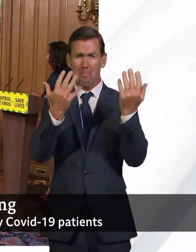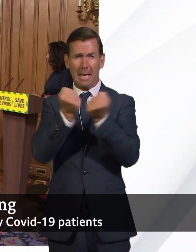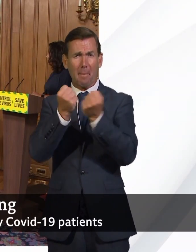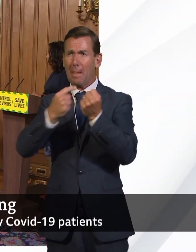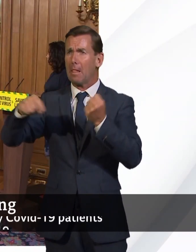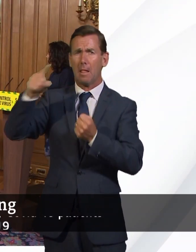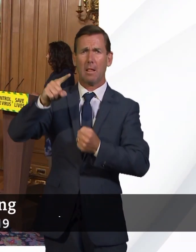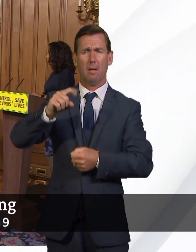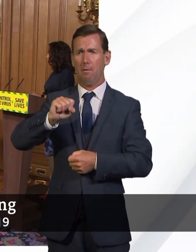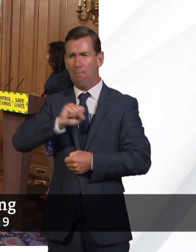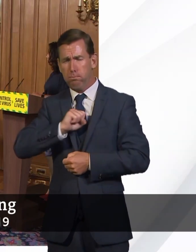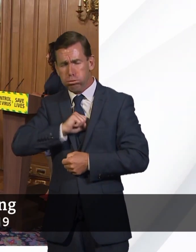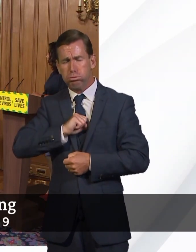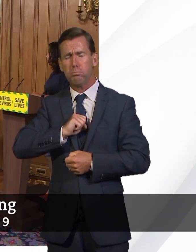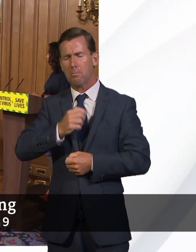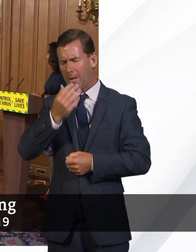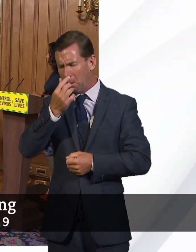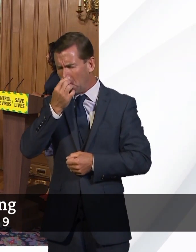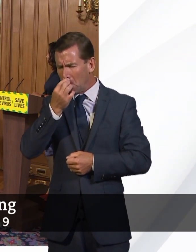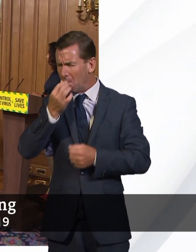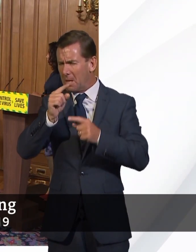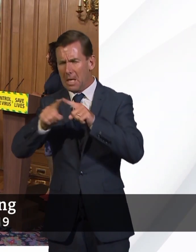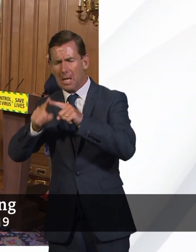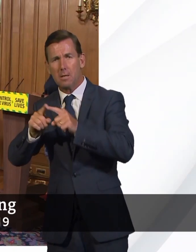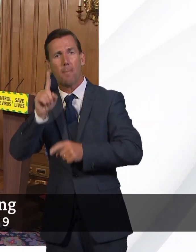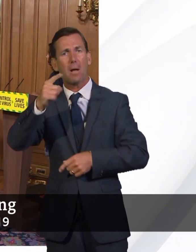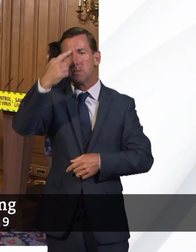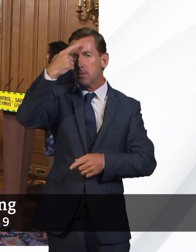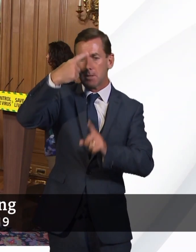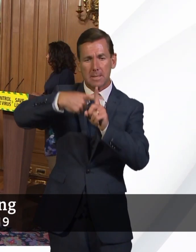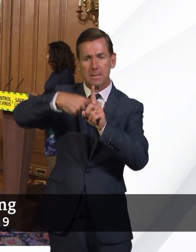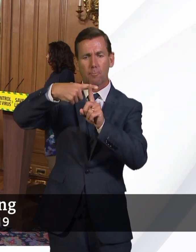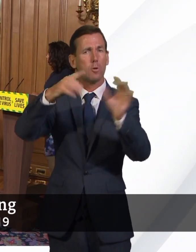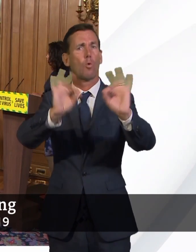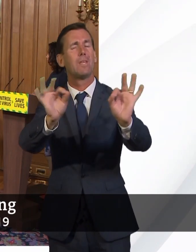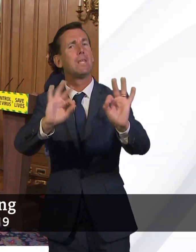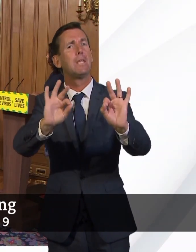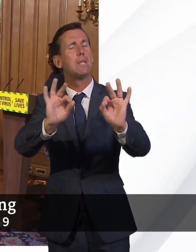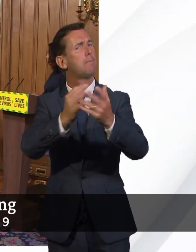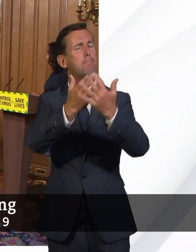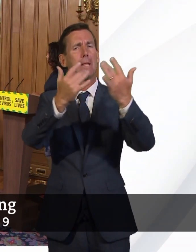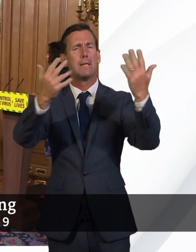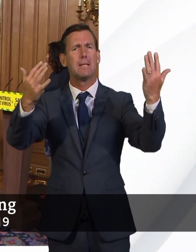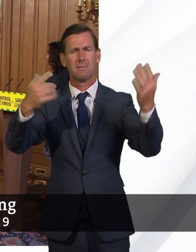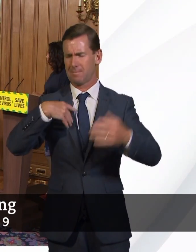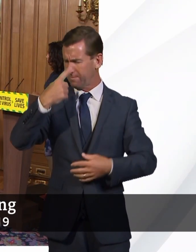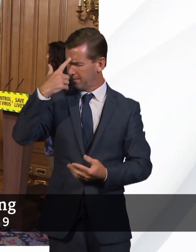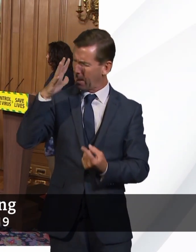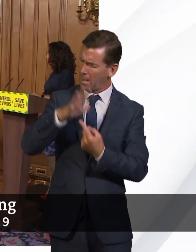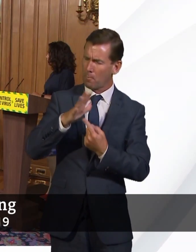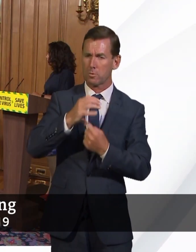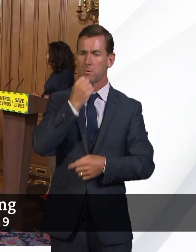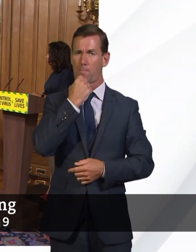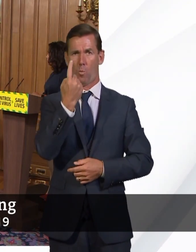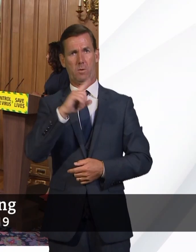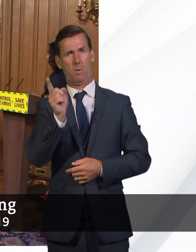COVID actually do not have a temperature, at least in the early symptomatic phase. So much more important, I think, that we focus on people taking